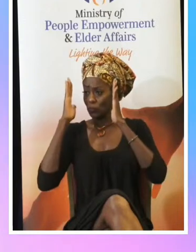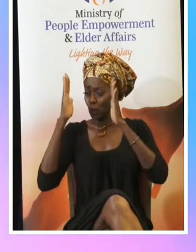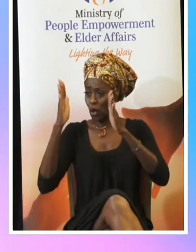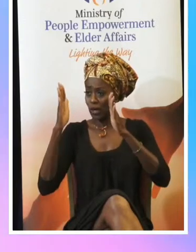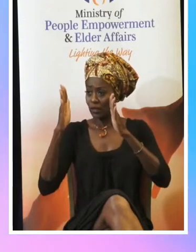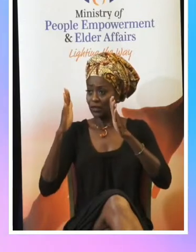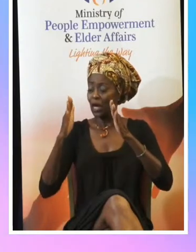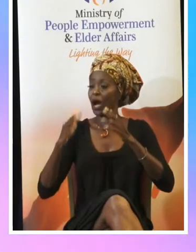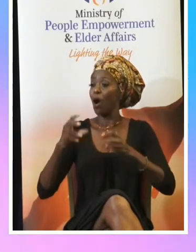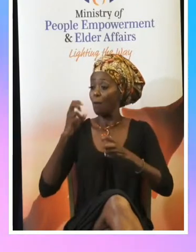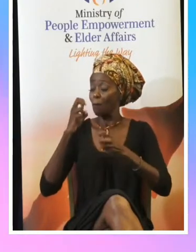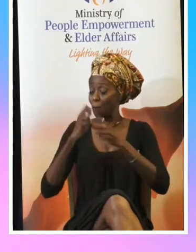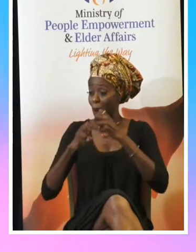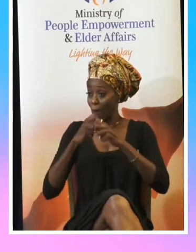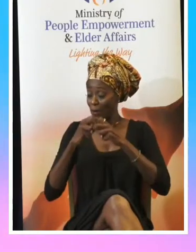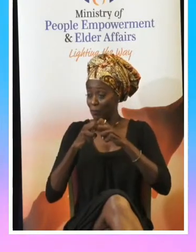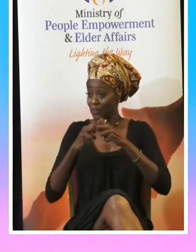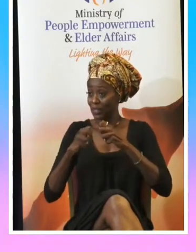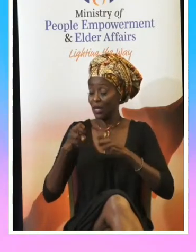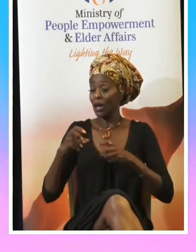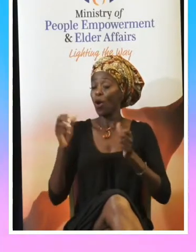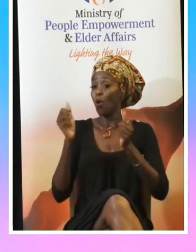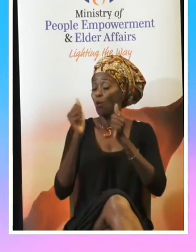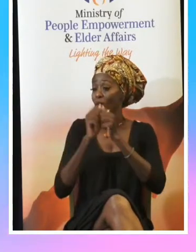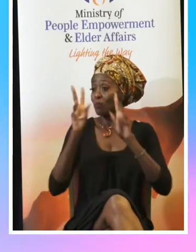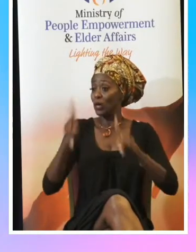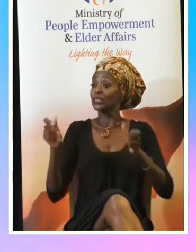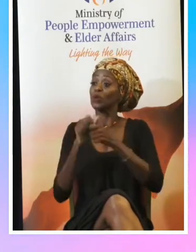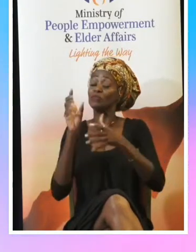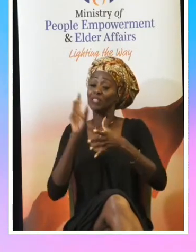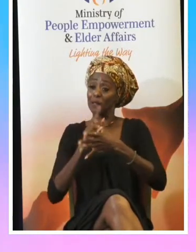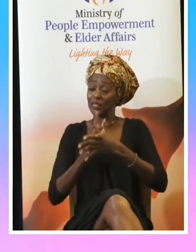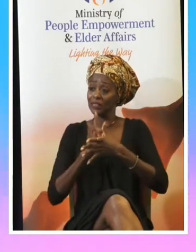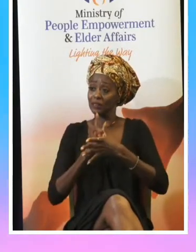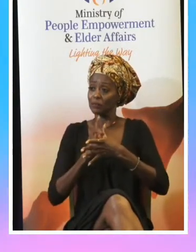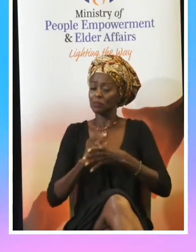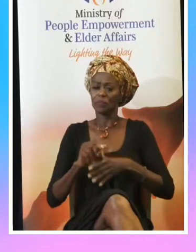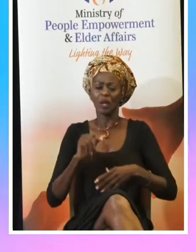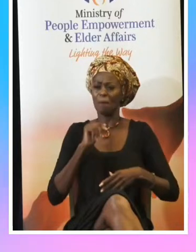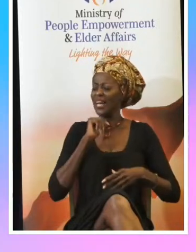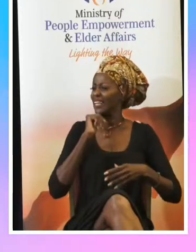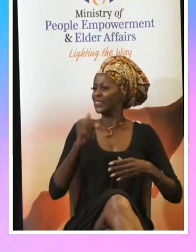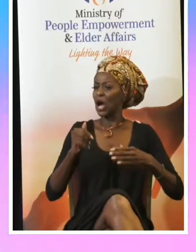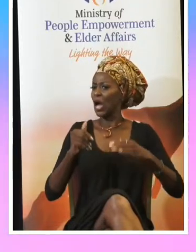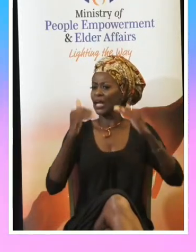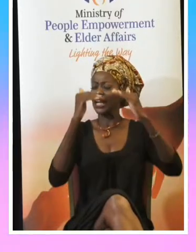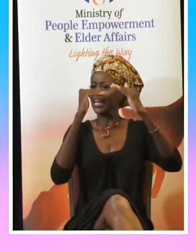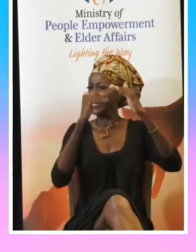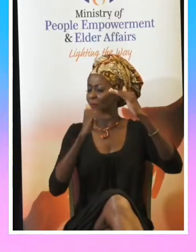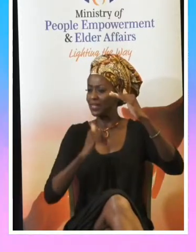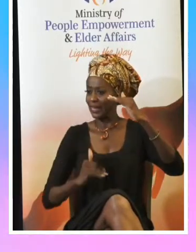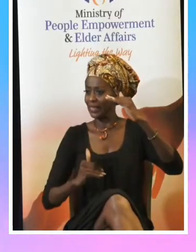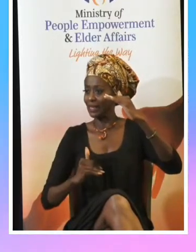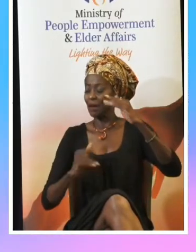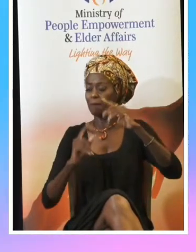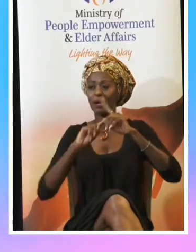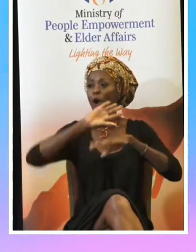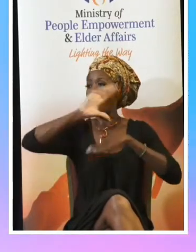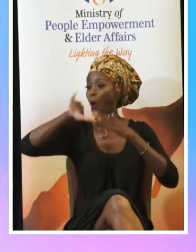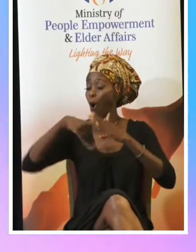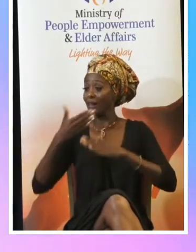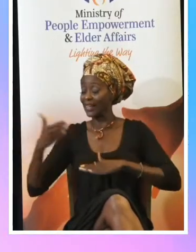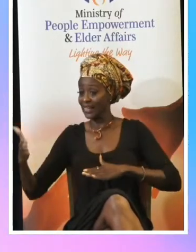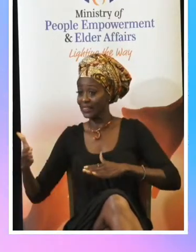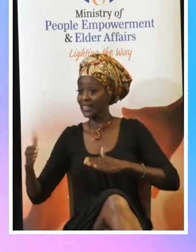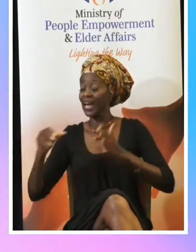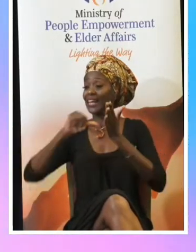they deserve. This is not restricted to programs and services, but on all matters that impact on their lives and to